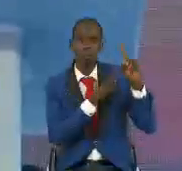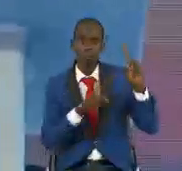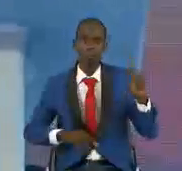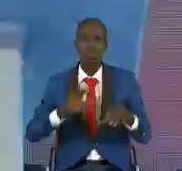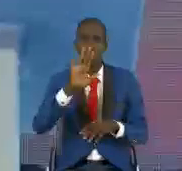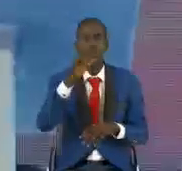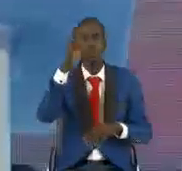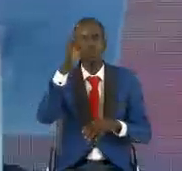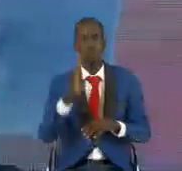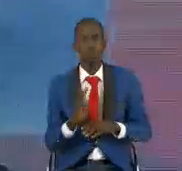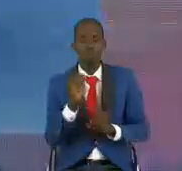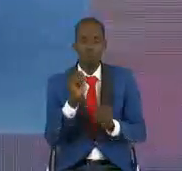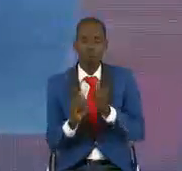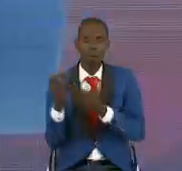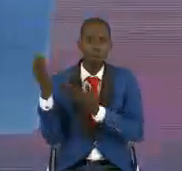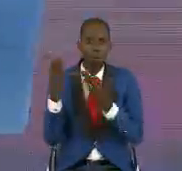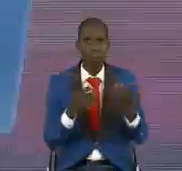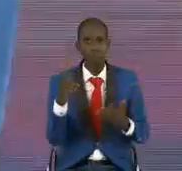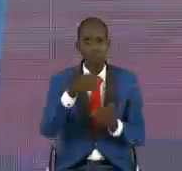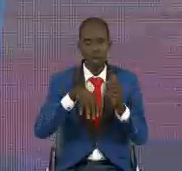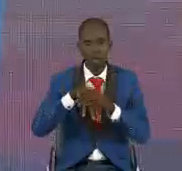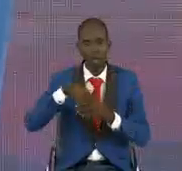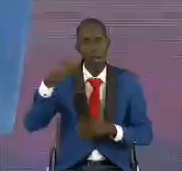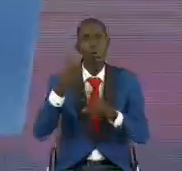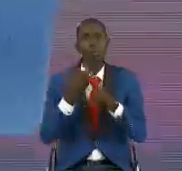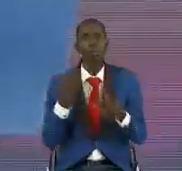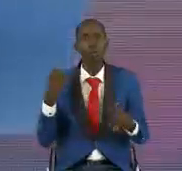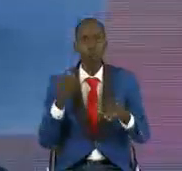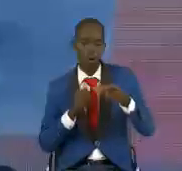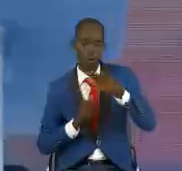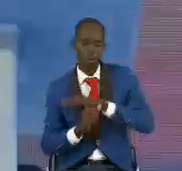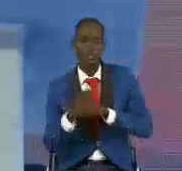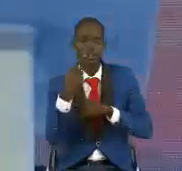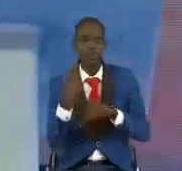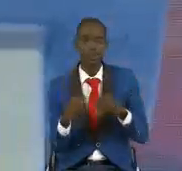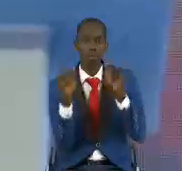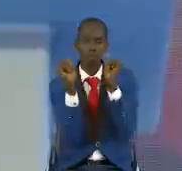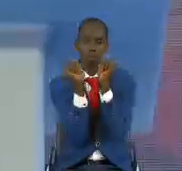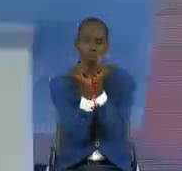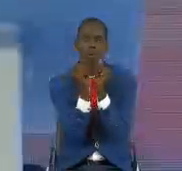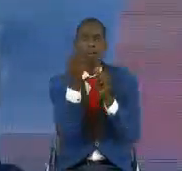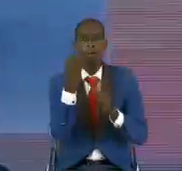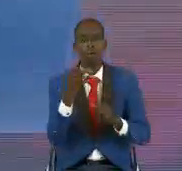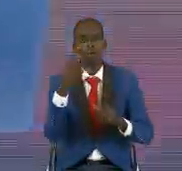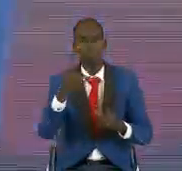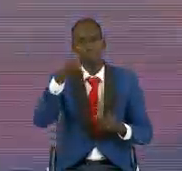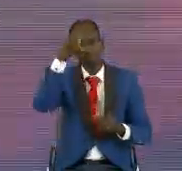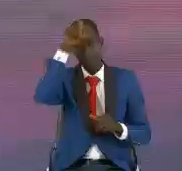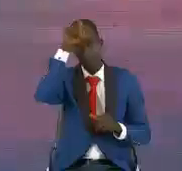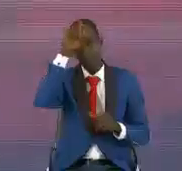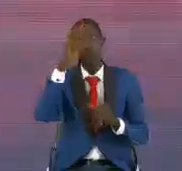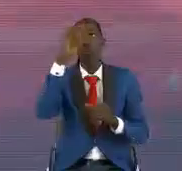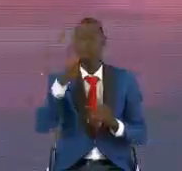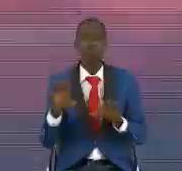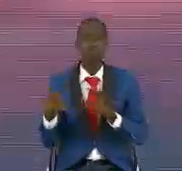which bringeth you out from under the bodies of the Egyptians. All bodies in your life, they are